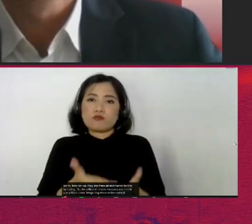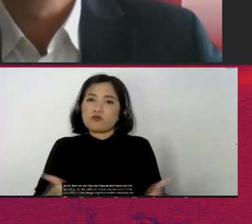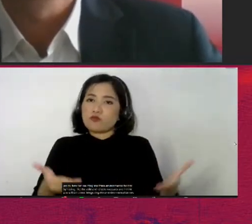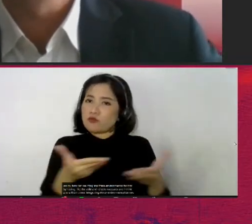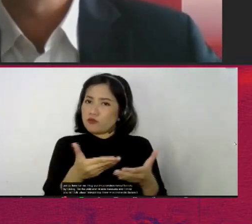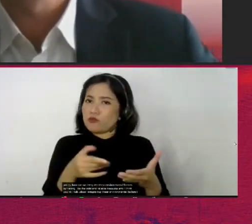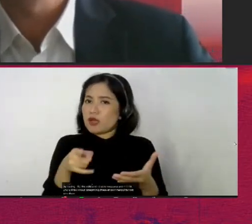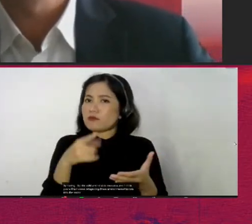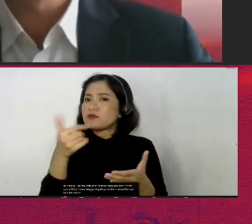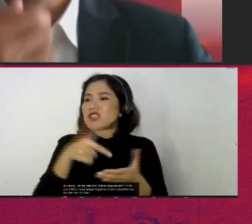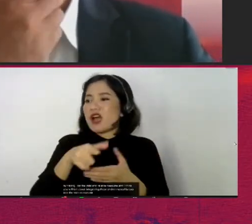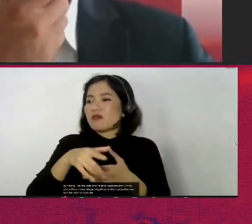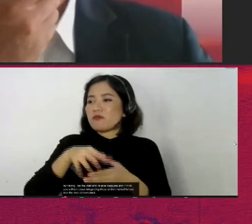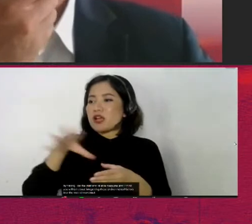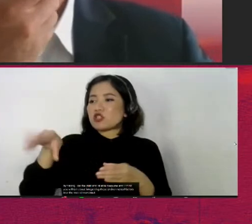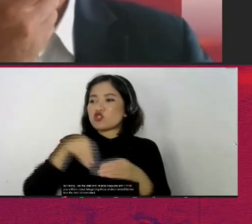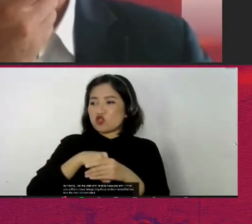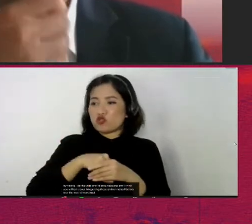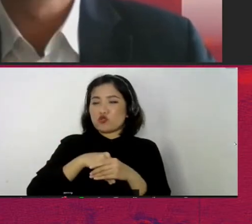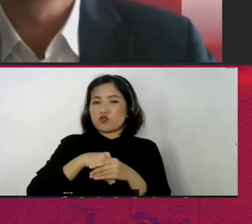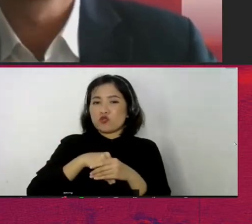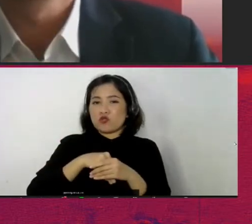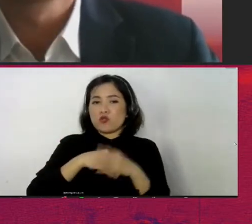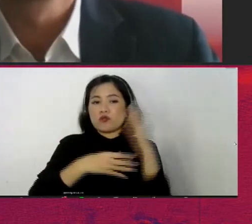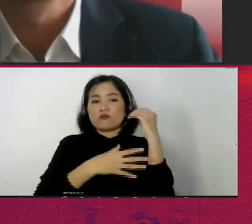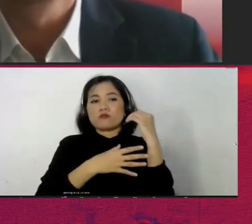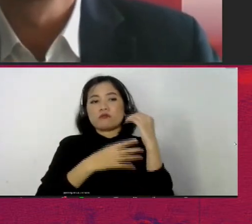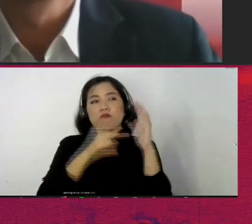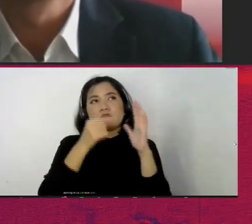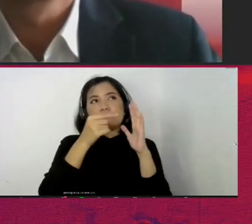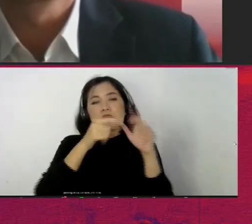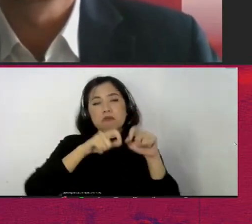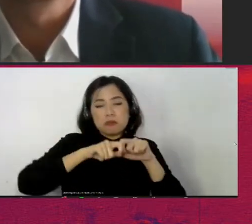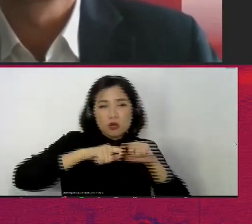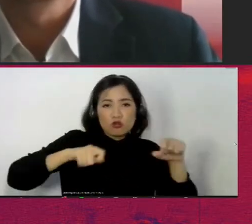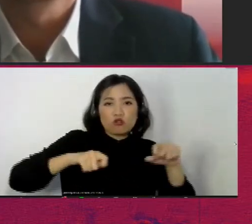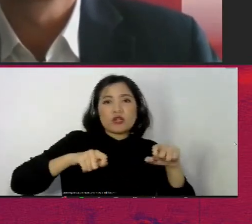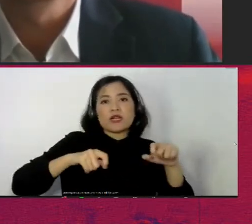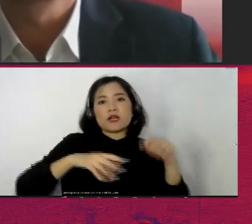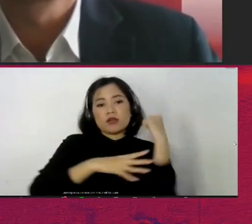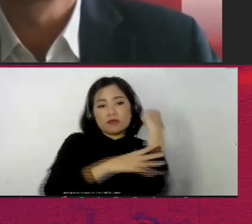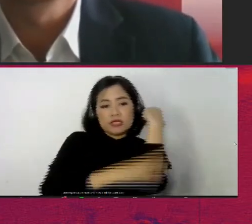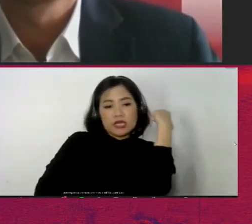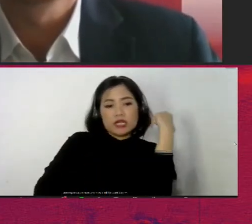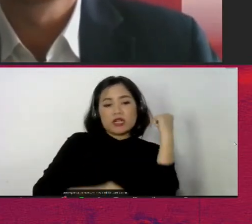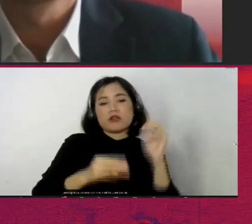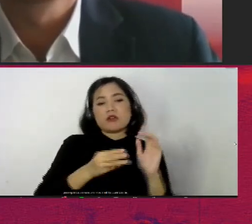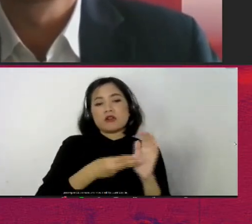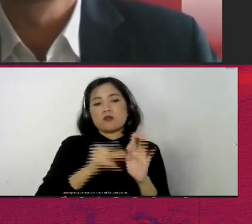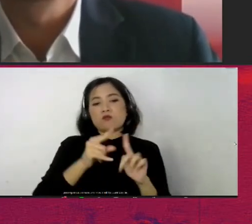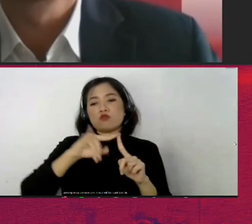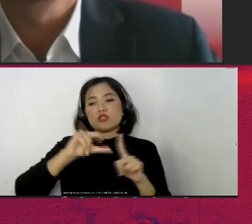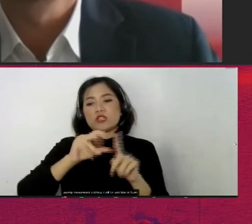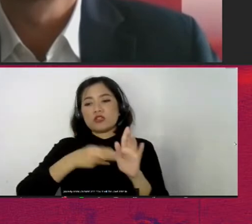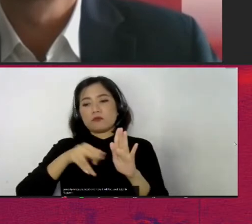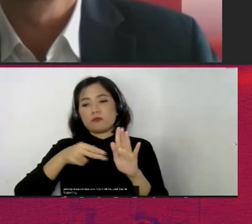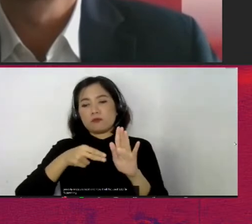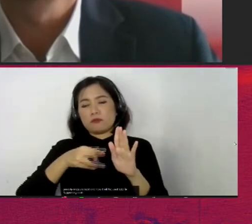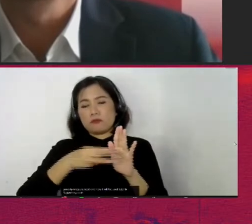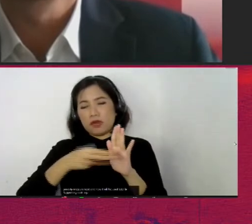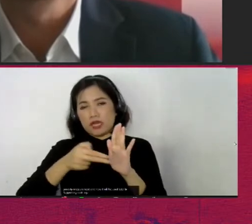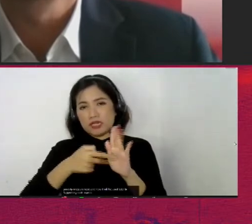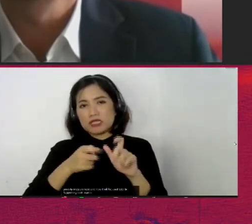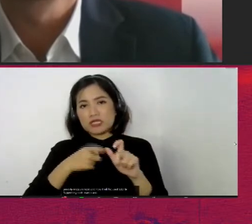the multidimensional poverty measurement and how it will be used later in supporting both macro